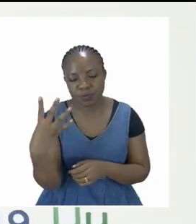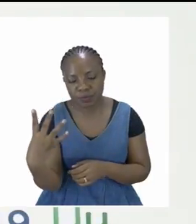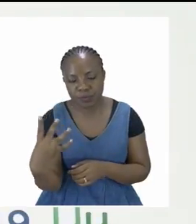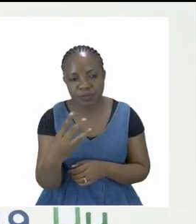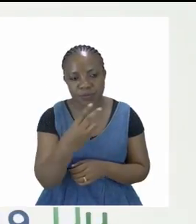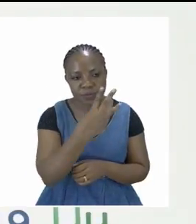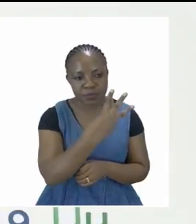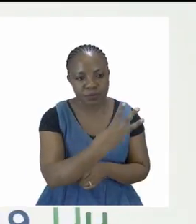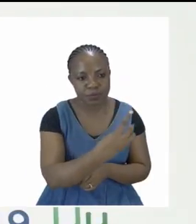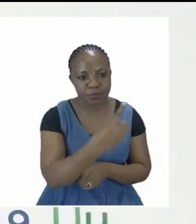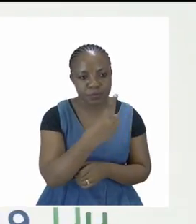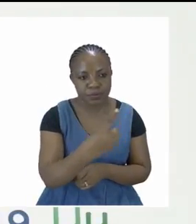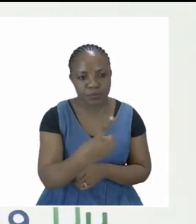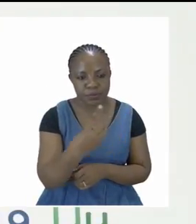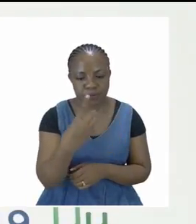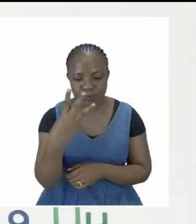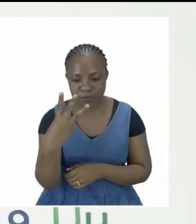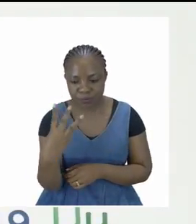313,